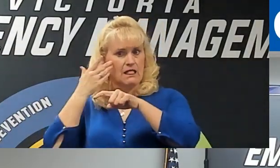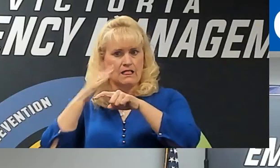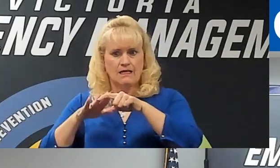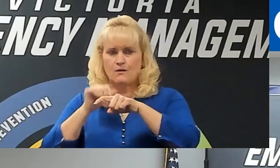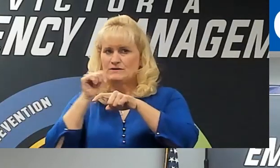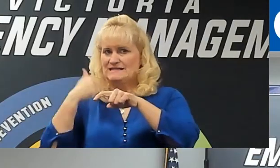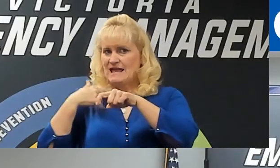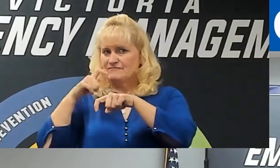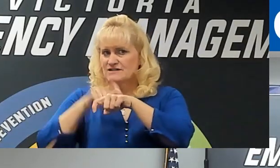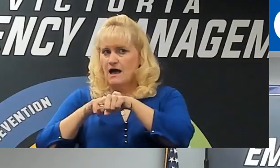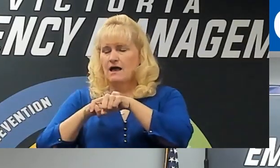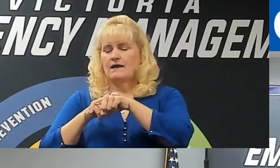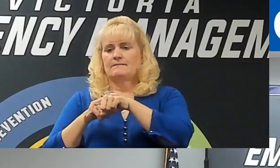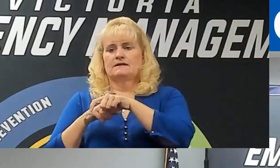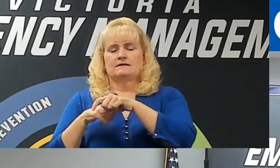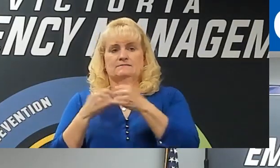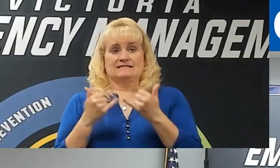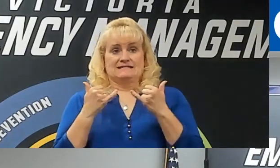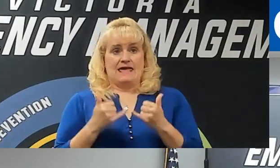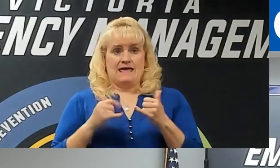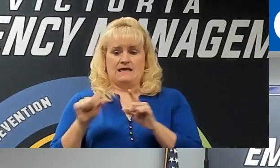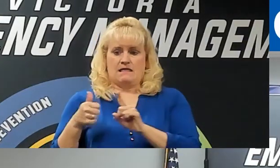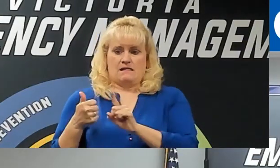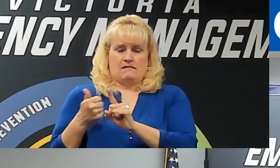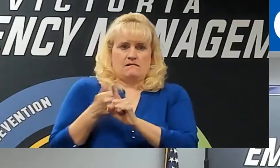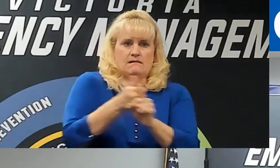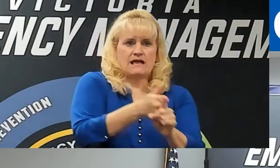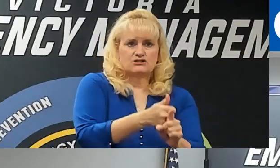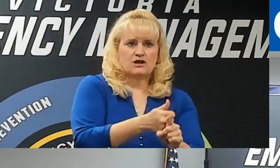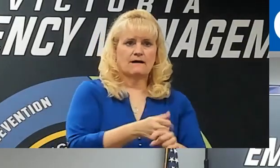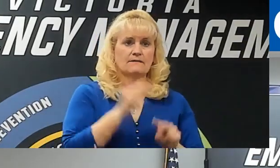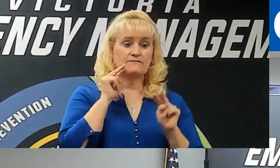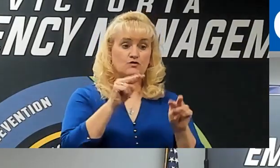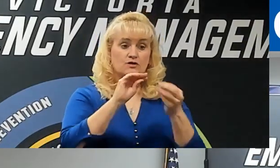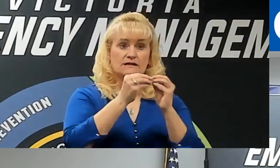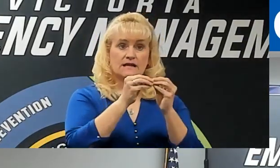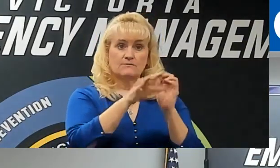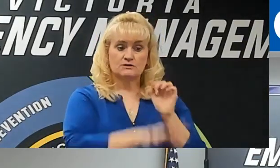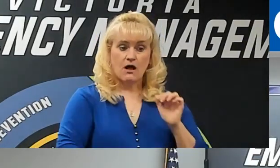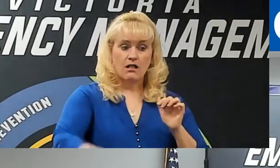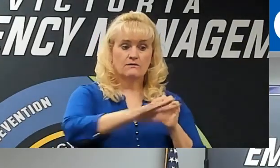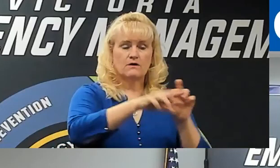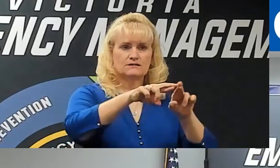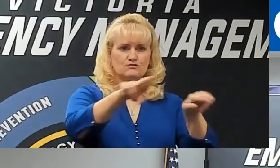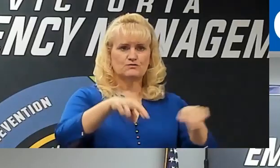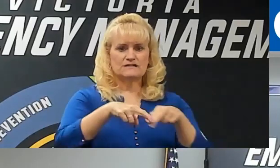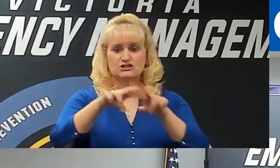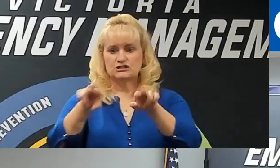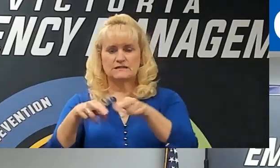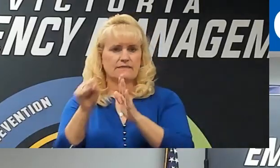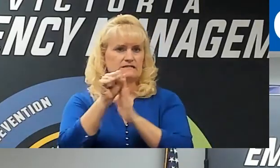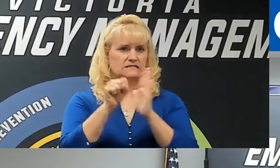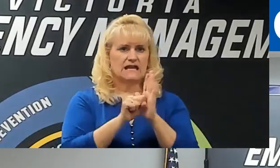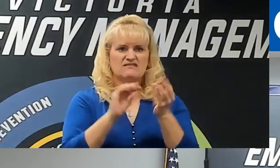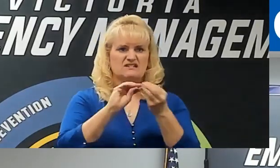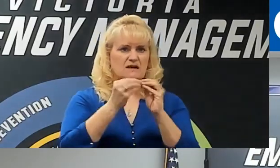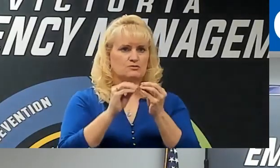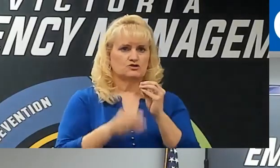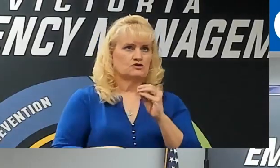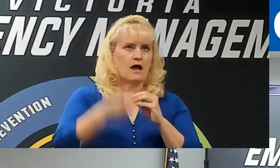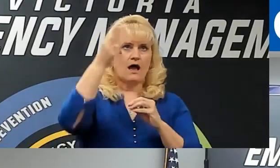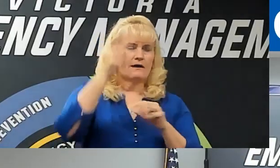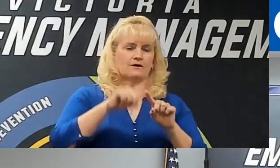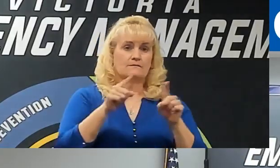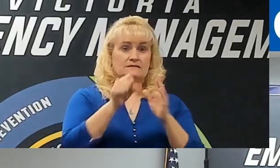we're really catching up today, and that we brought in additional staff. If you look at some numbers across the region, across the state, they're much higher than that. So it's statewide,